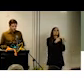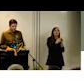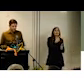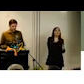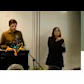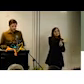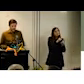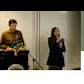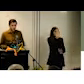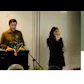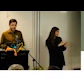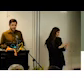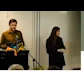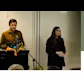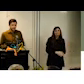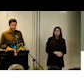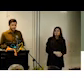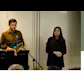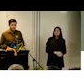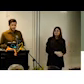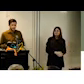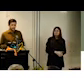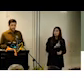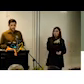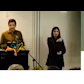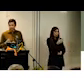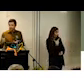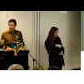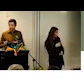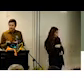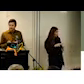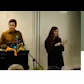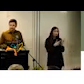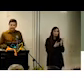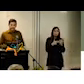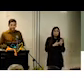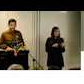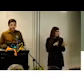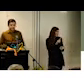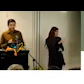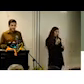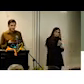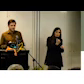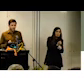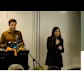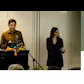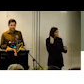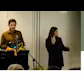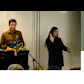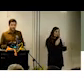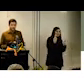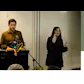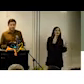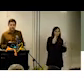and experiences. And it's really good at that because it has these neurons, like the ones you're creating, that are really fast acting and